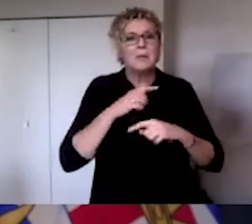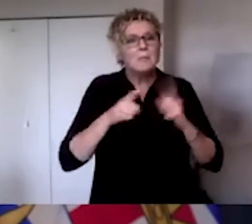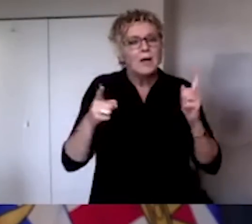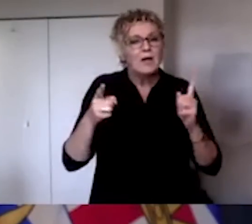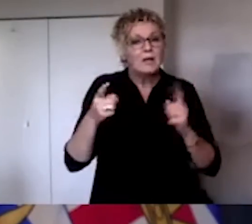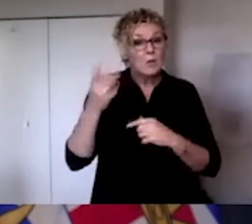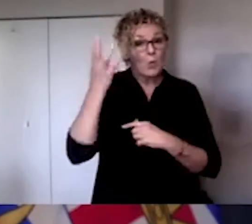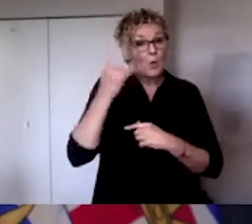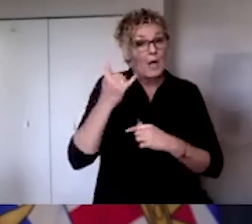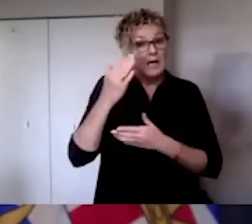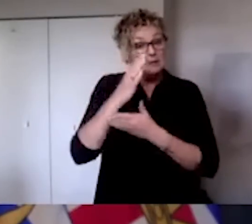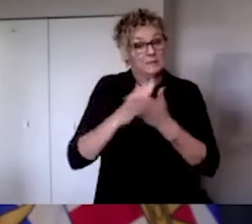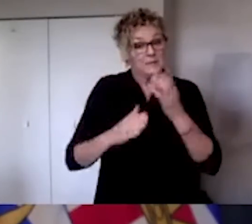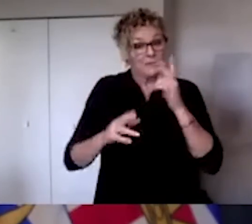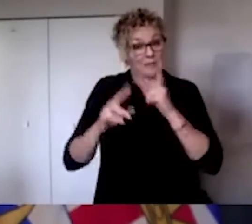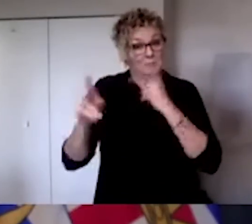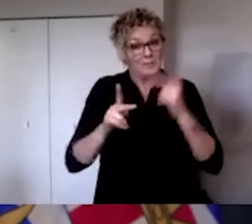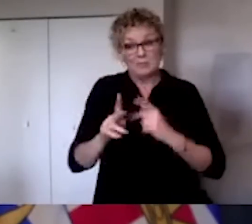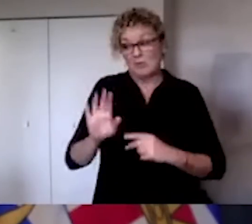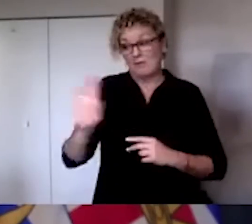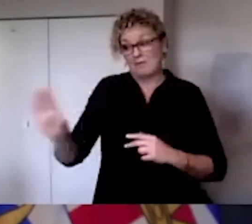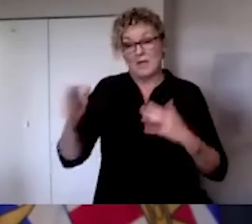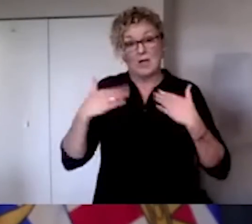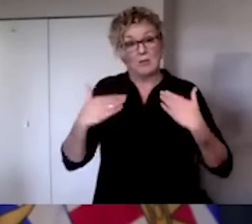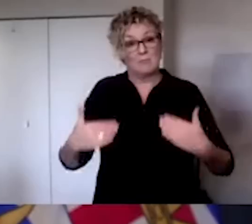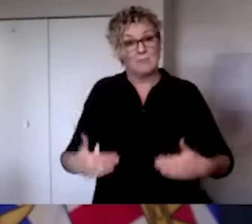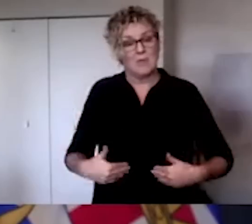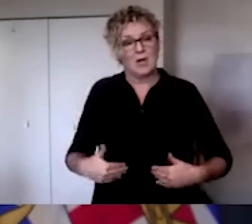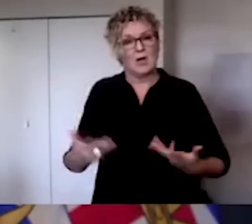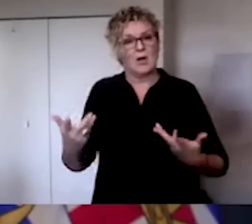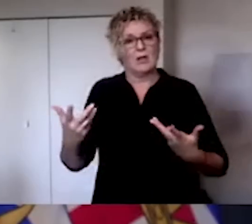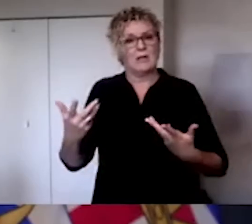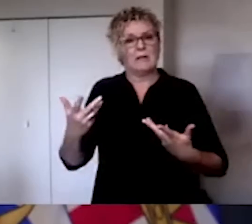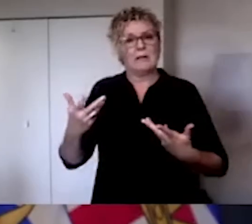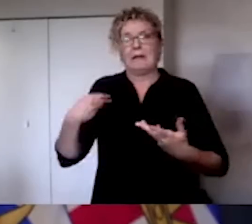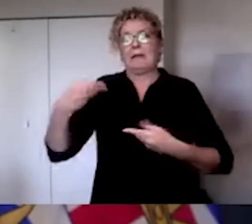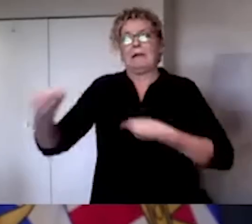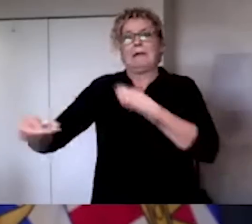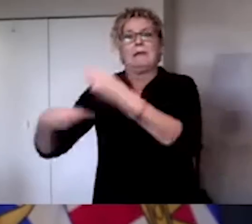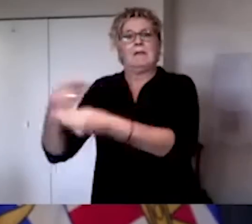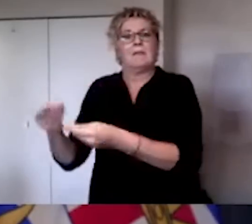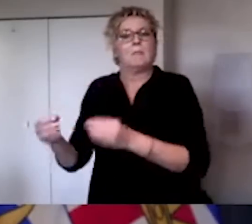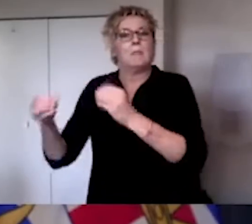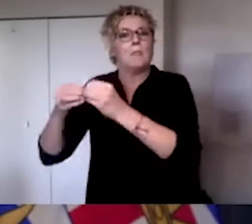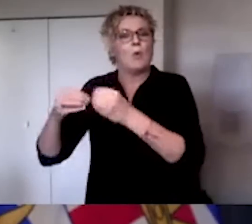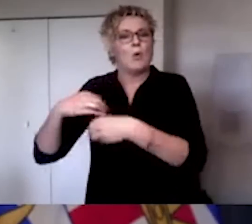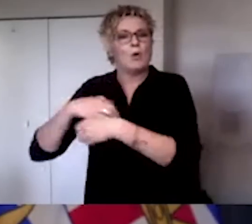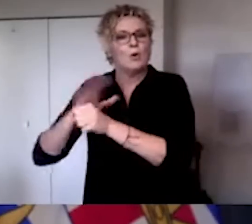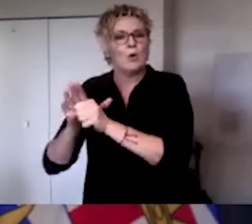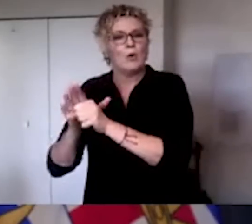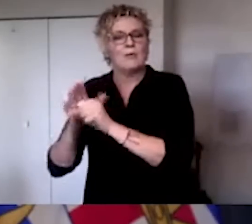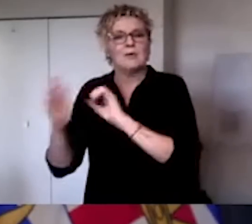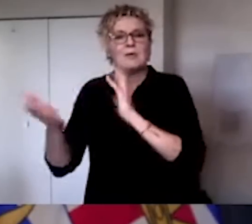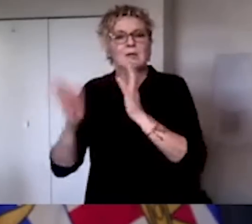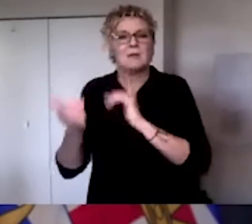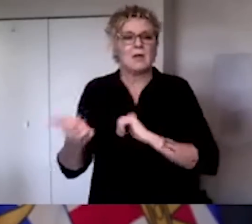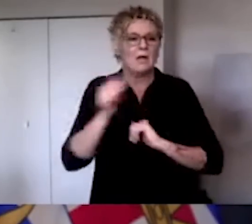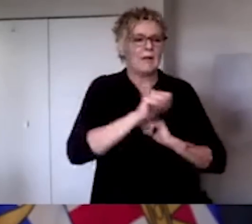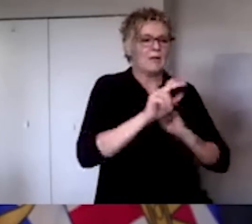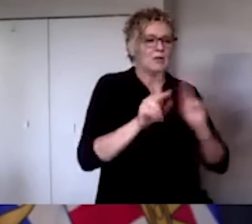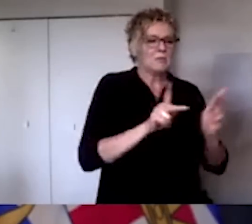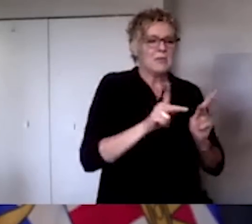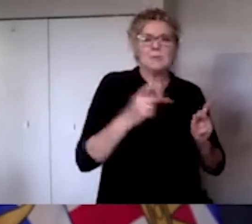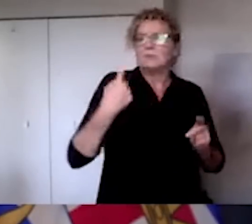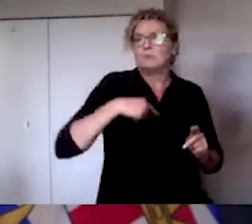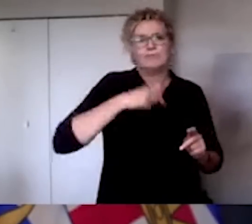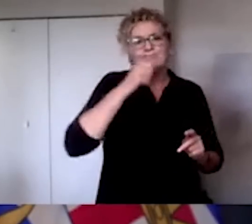talking loudly, singing. Those are things that we know can transmit this virus even when we're outside, but particularly when